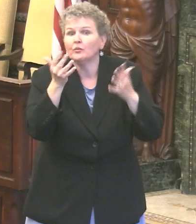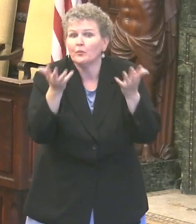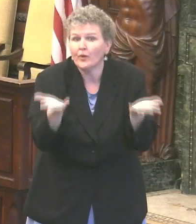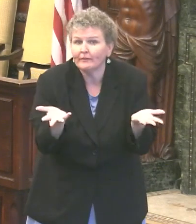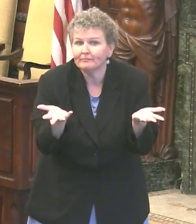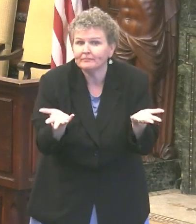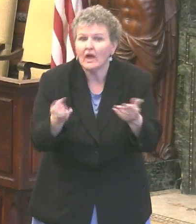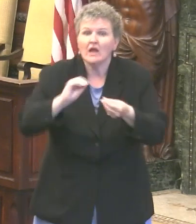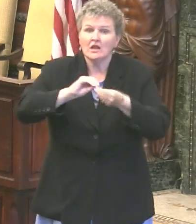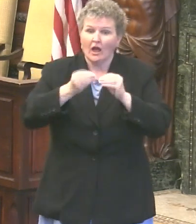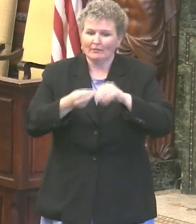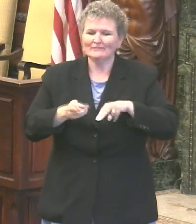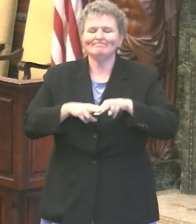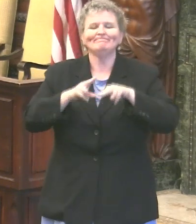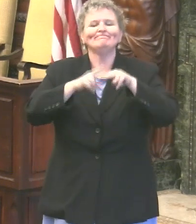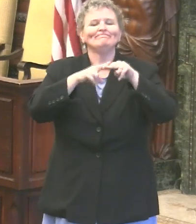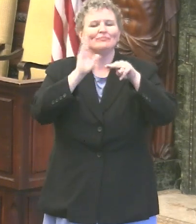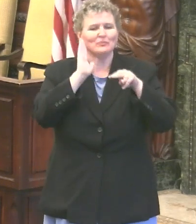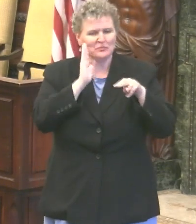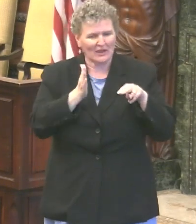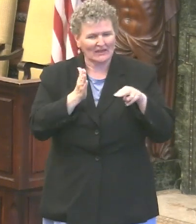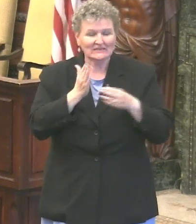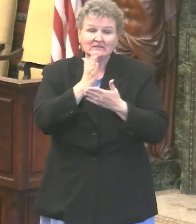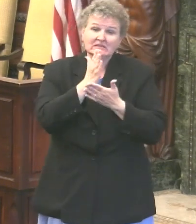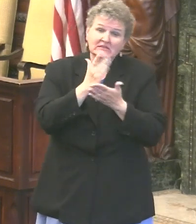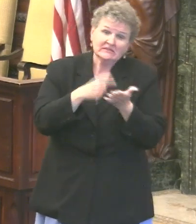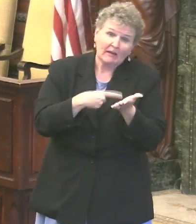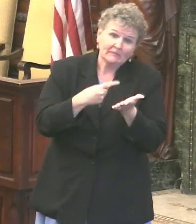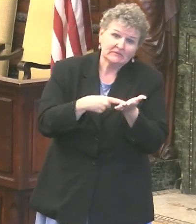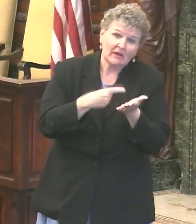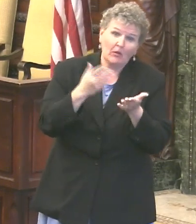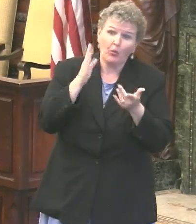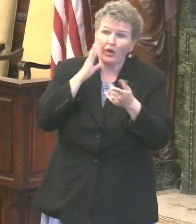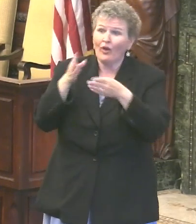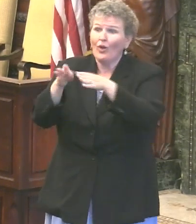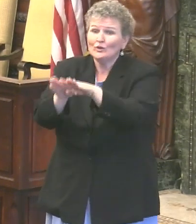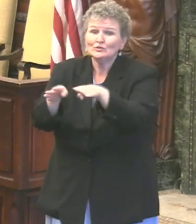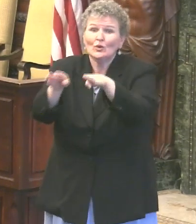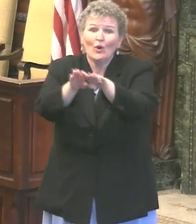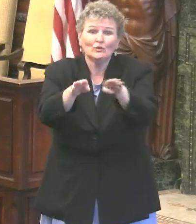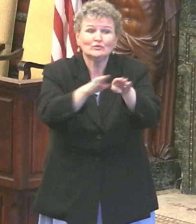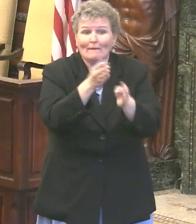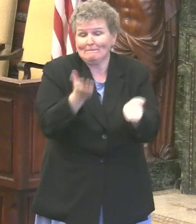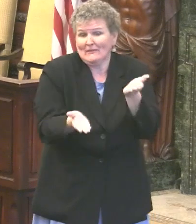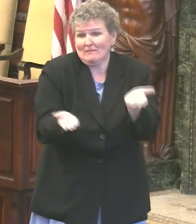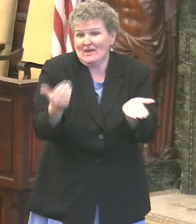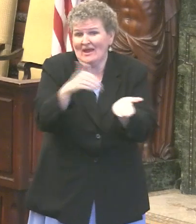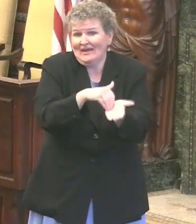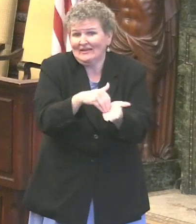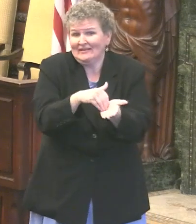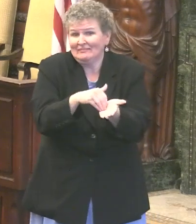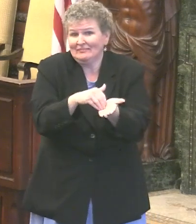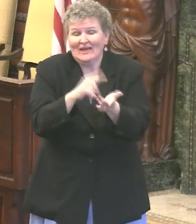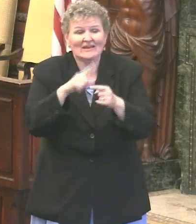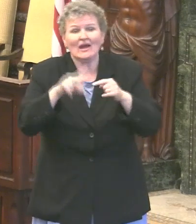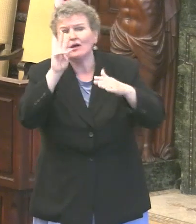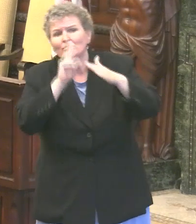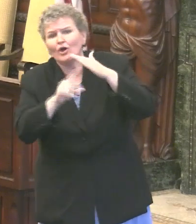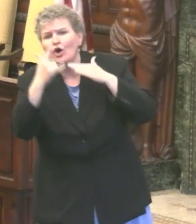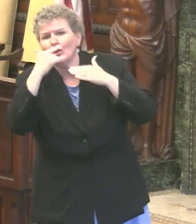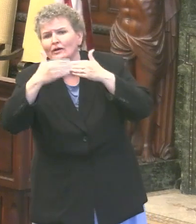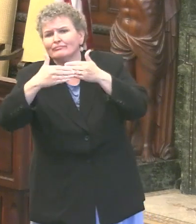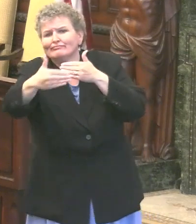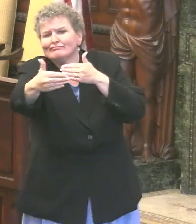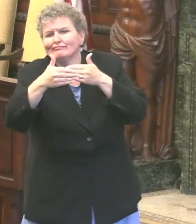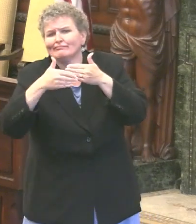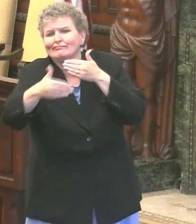rise, at some point we may need to close the medium risk activities again. I'd rather not do that, but if case rates rise, we may be forced to do that. If